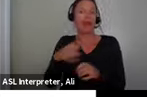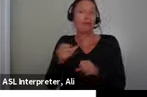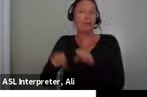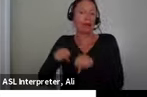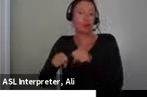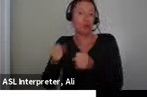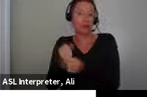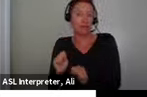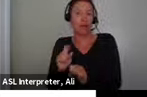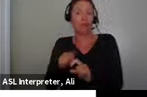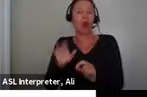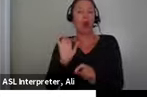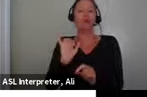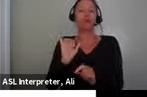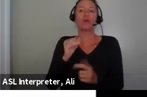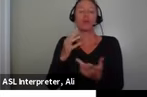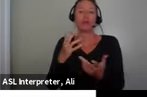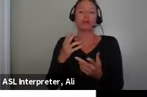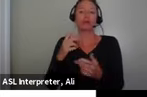experience. So